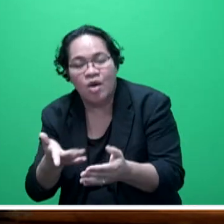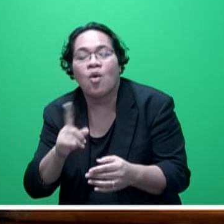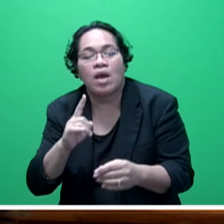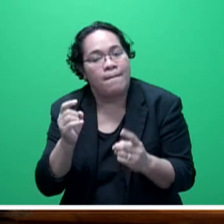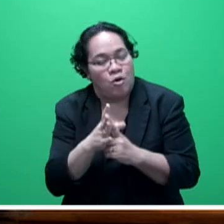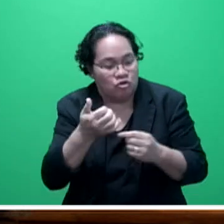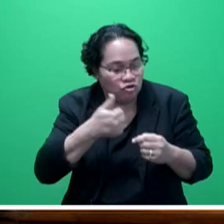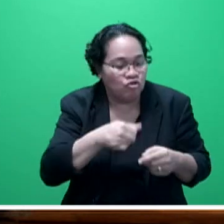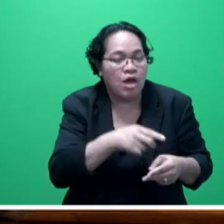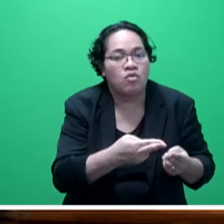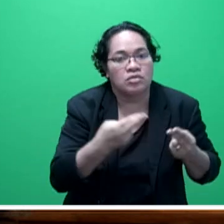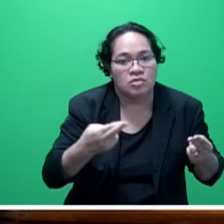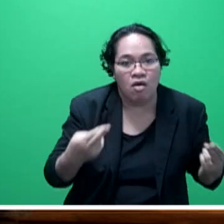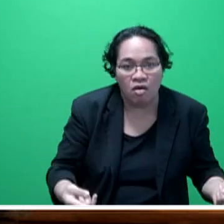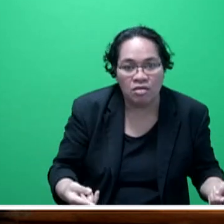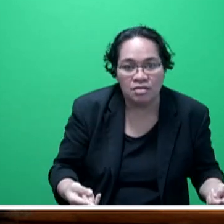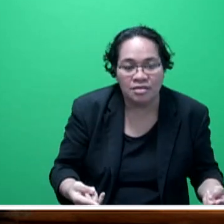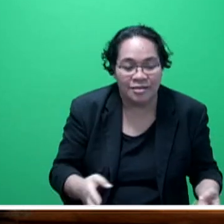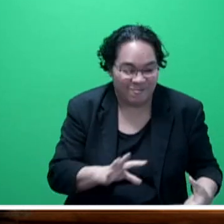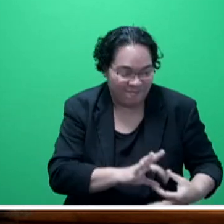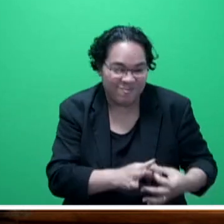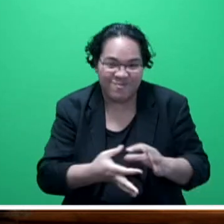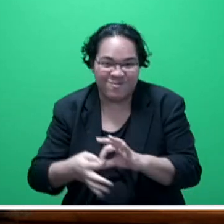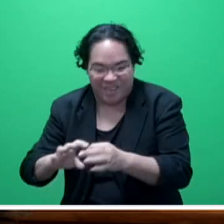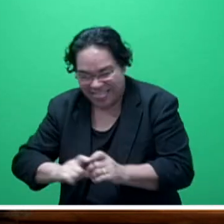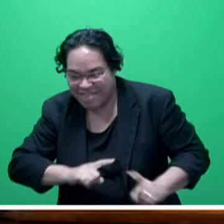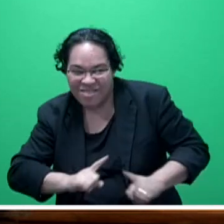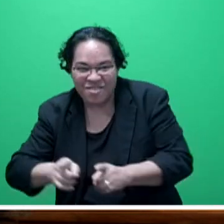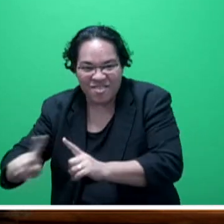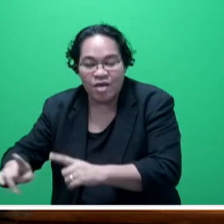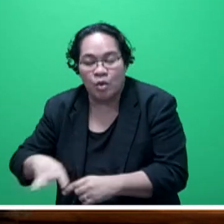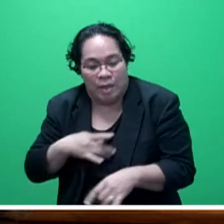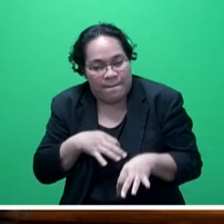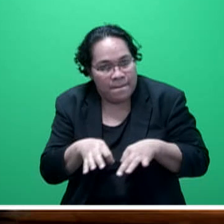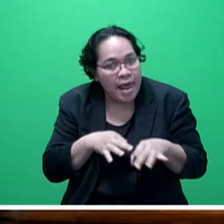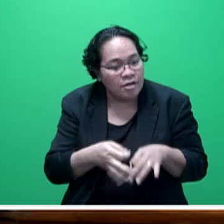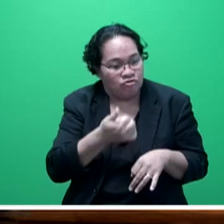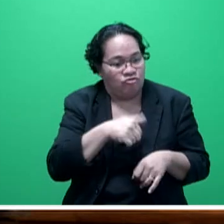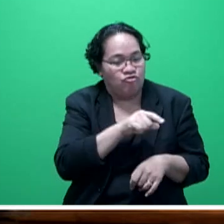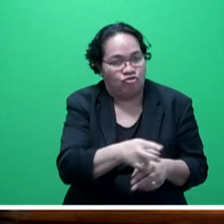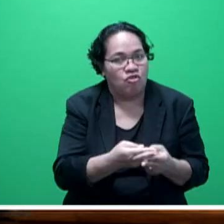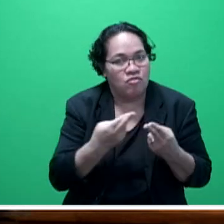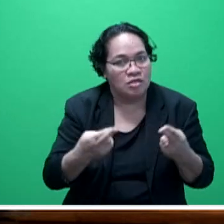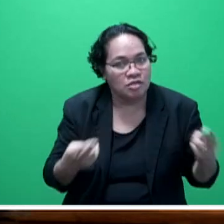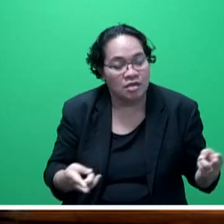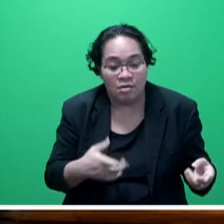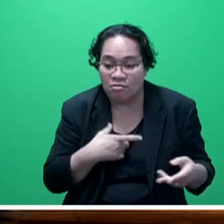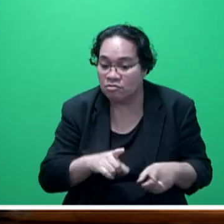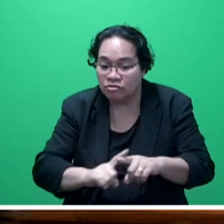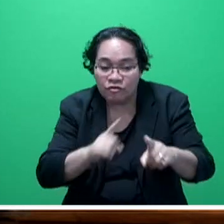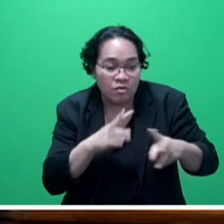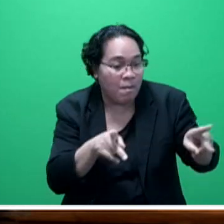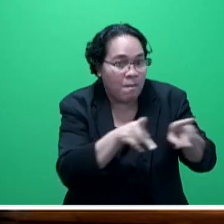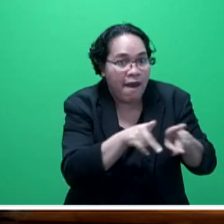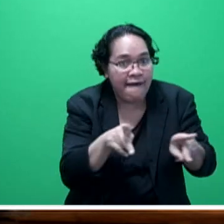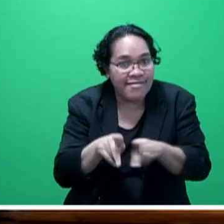areas. We plan to tap into resources made available by these partners